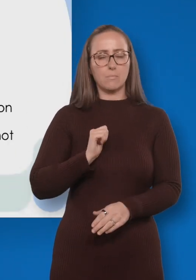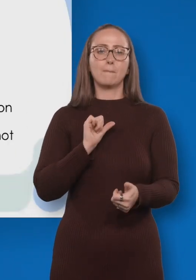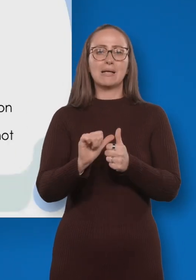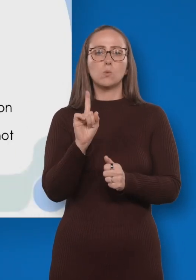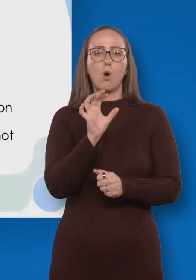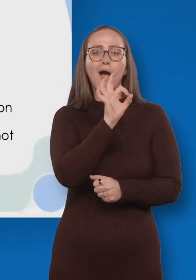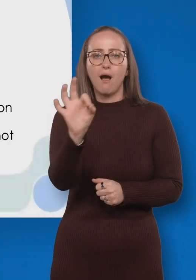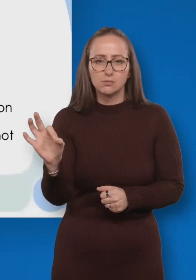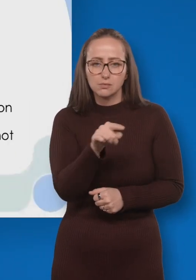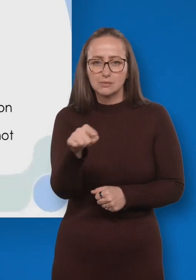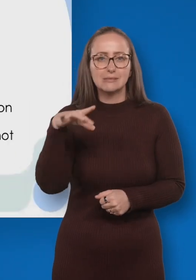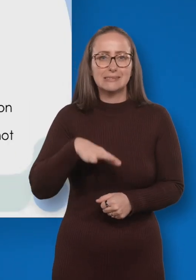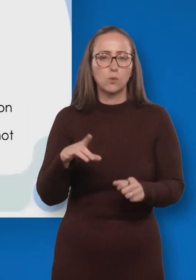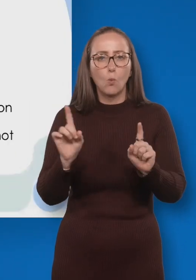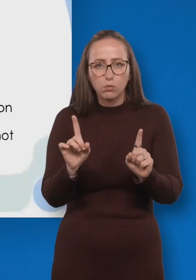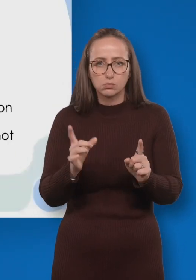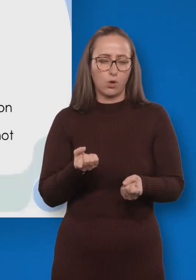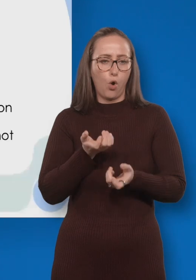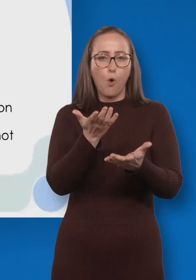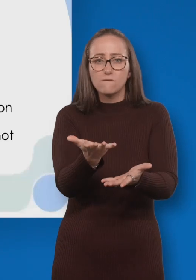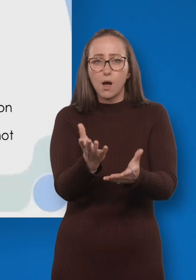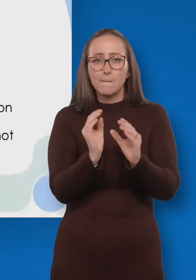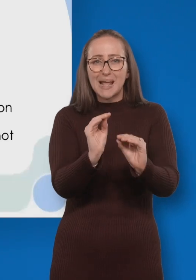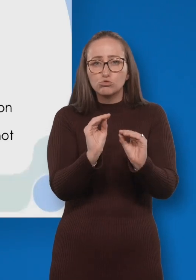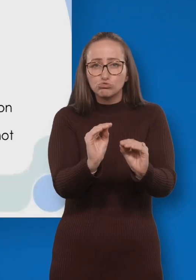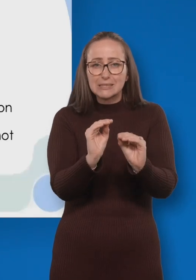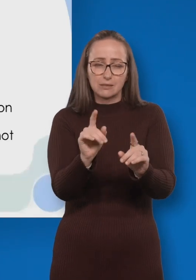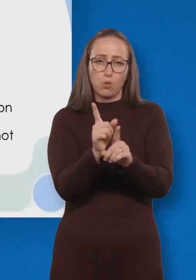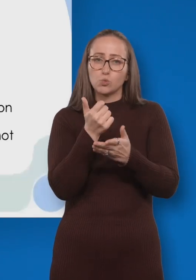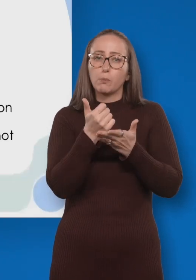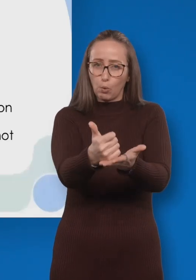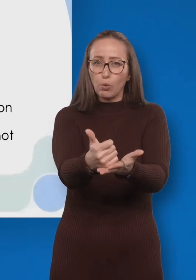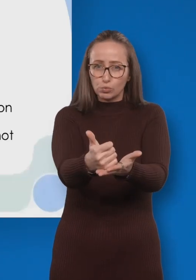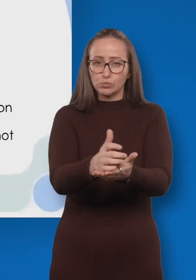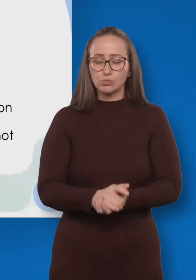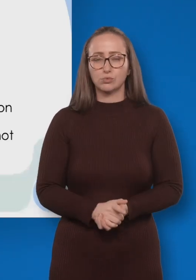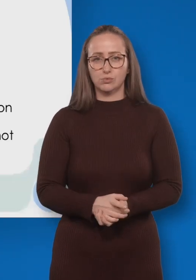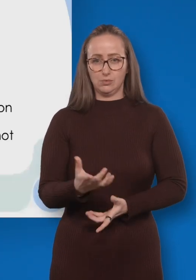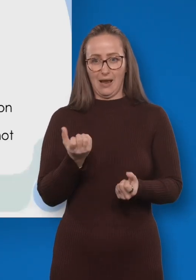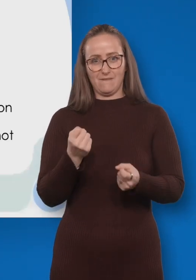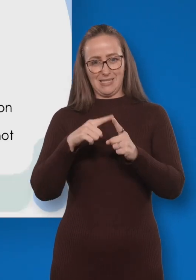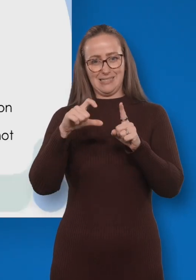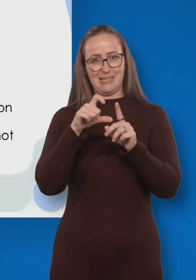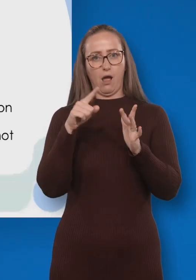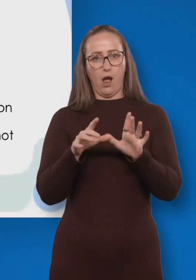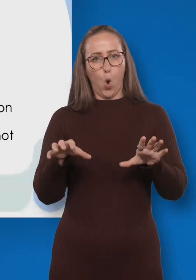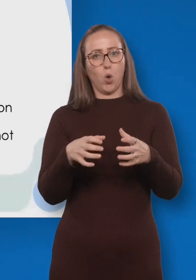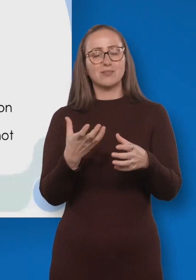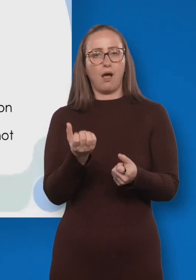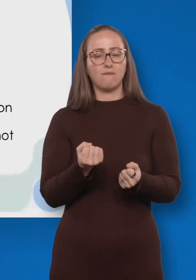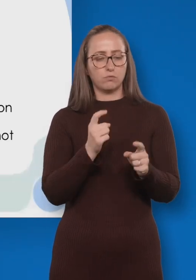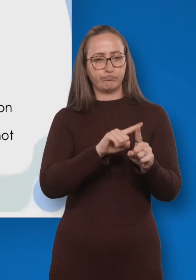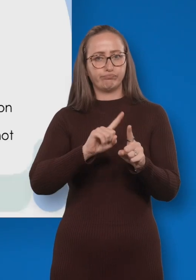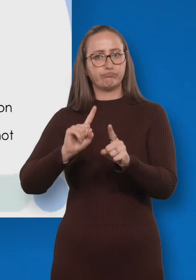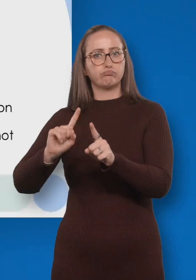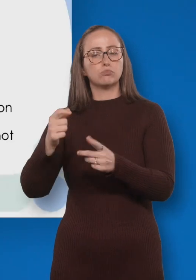need, what they would like, offer them mentoring and support. And so, which we also have in the EDI Caucus, and we have various